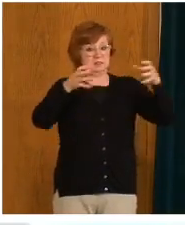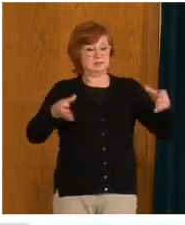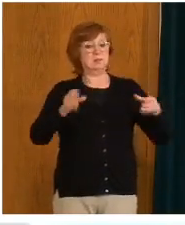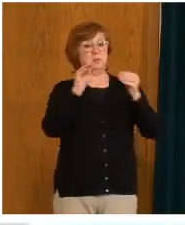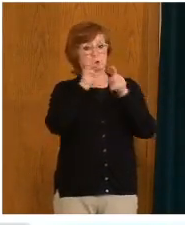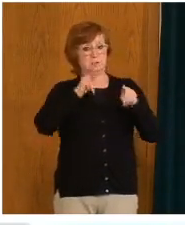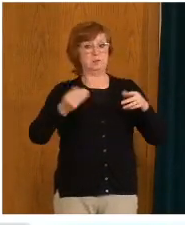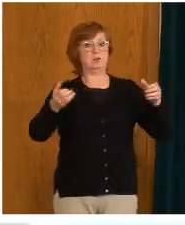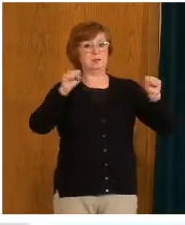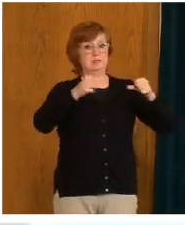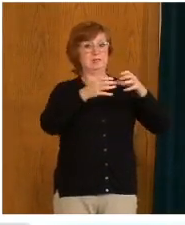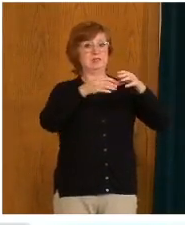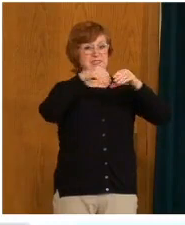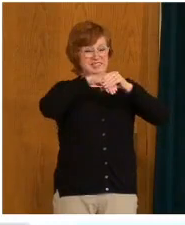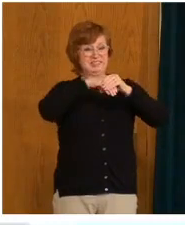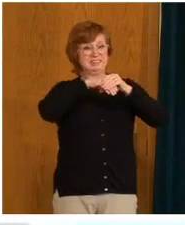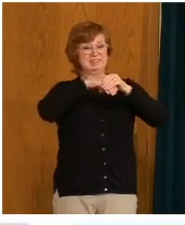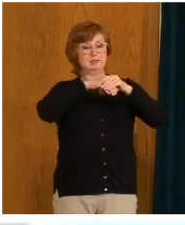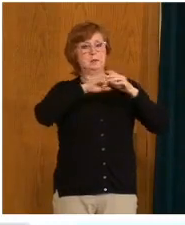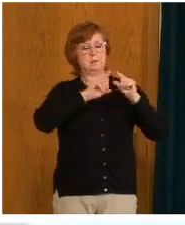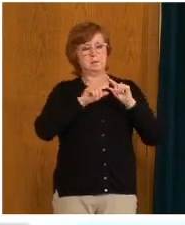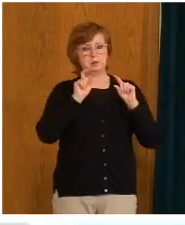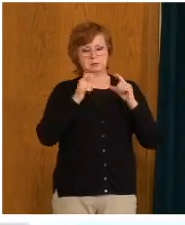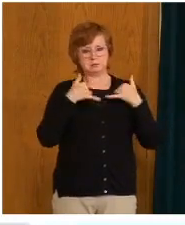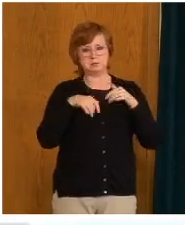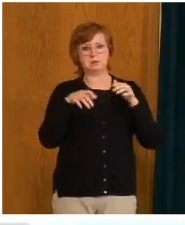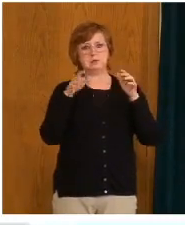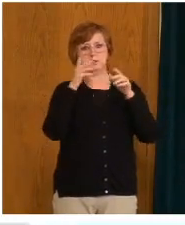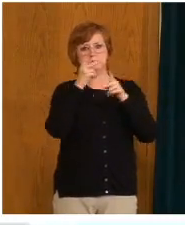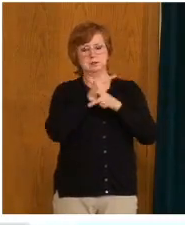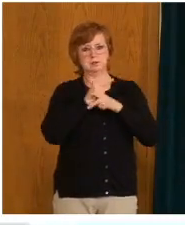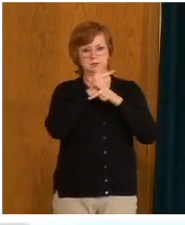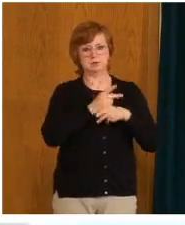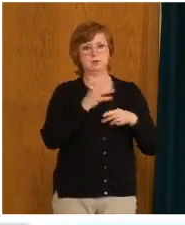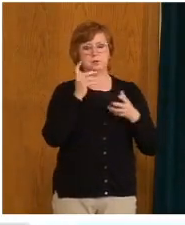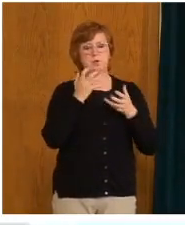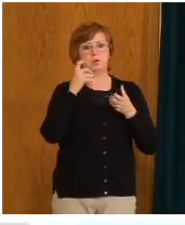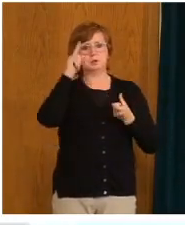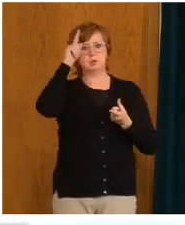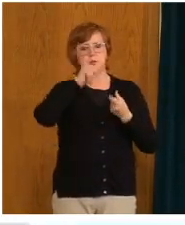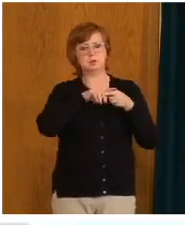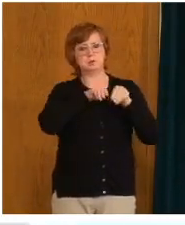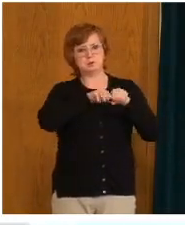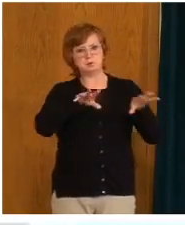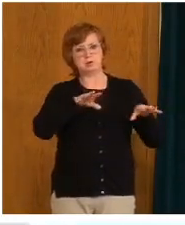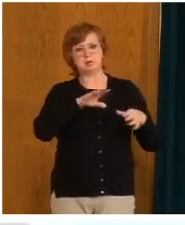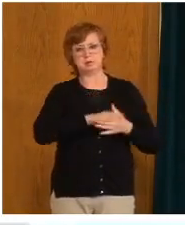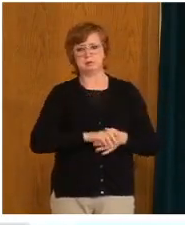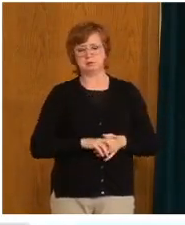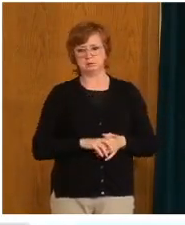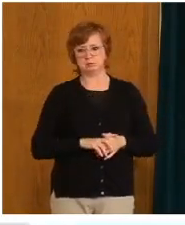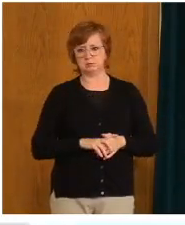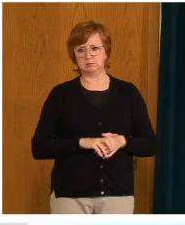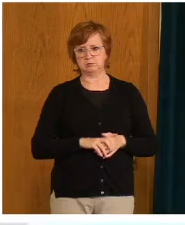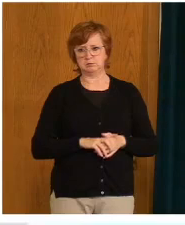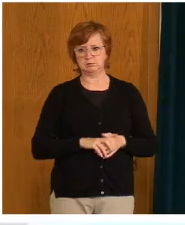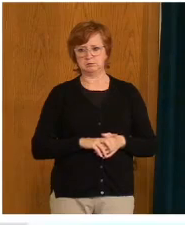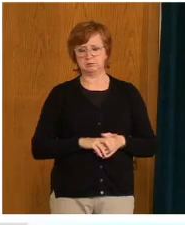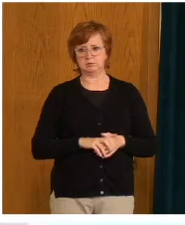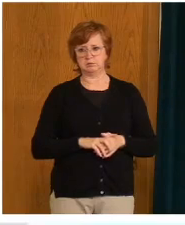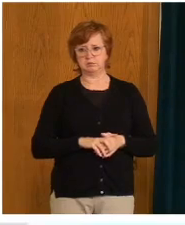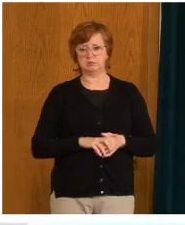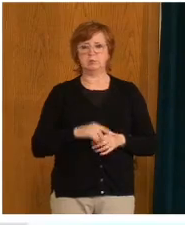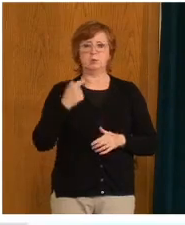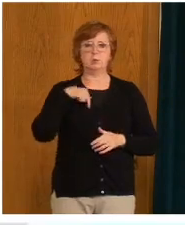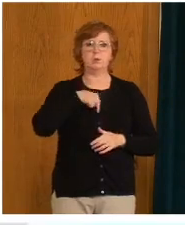do our part to be careful and avoid as much as we can, super spreader events. Obviously, we'll see the odd transmission clusters, and